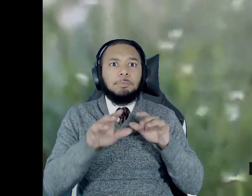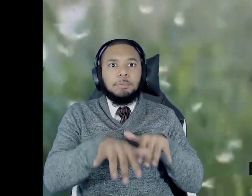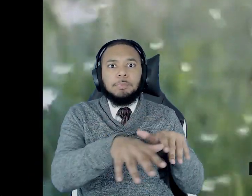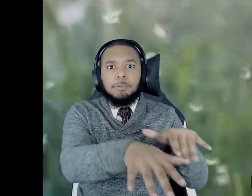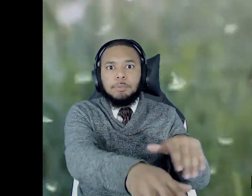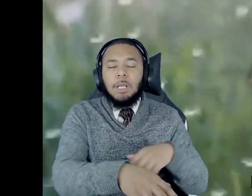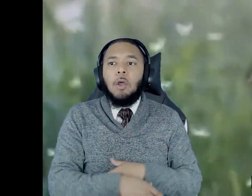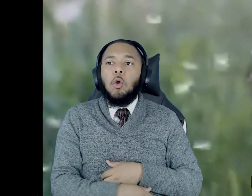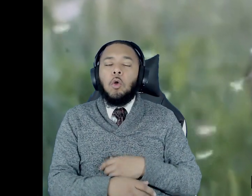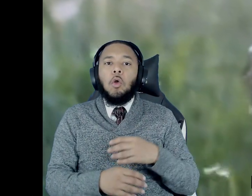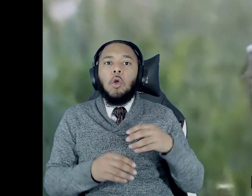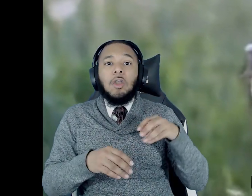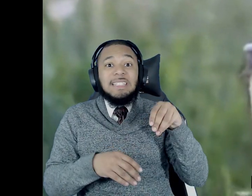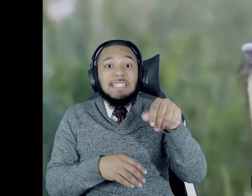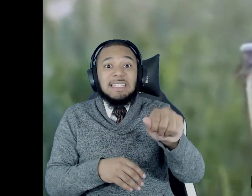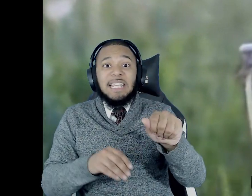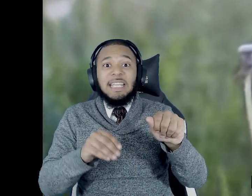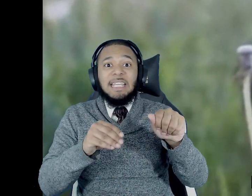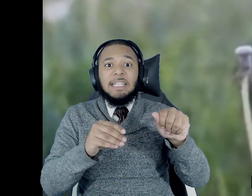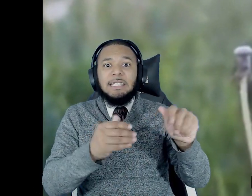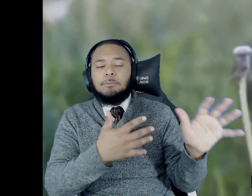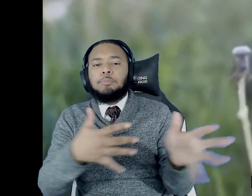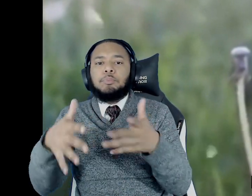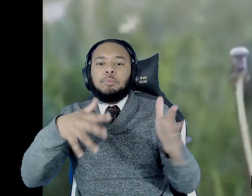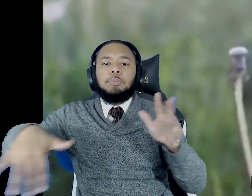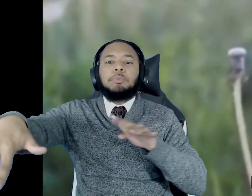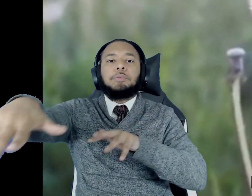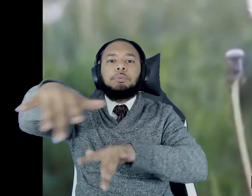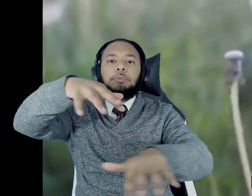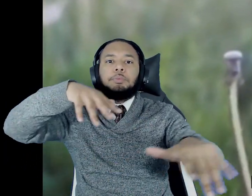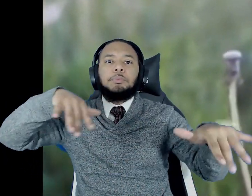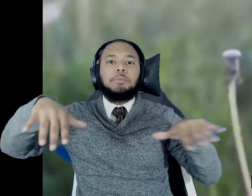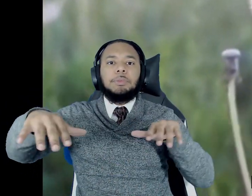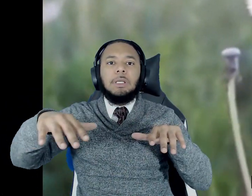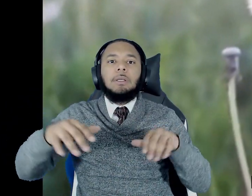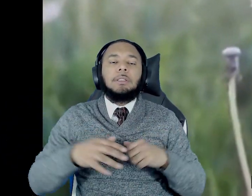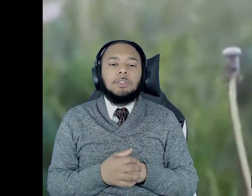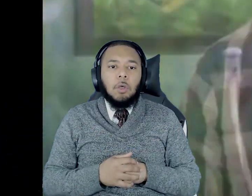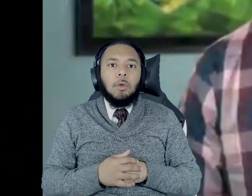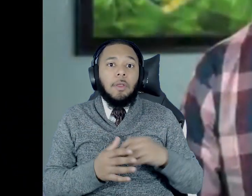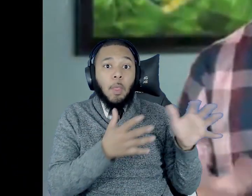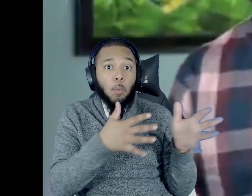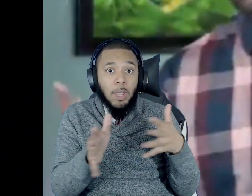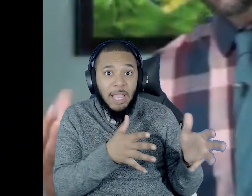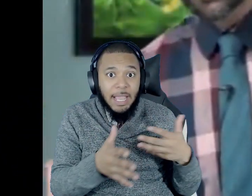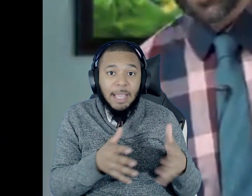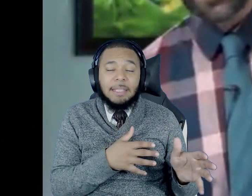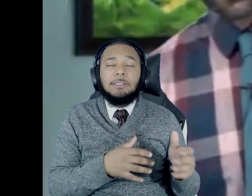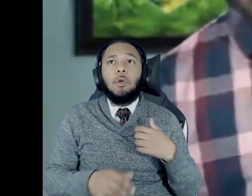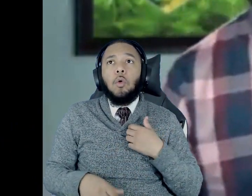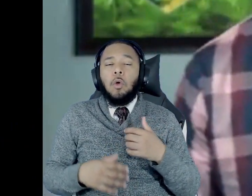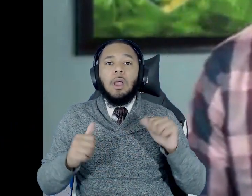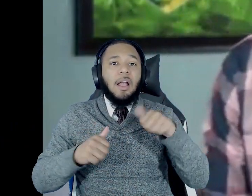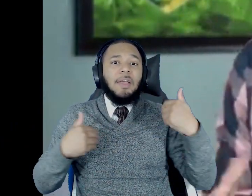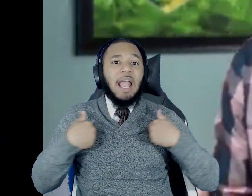right? So plants relying on the wind and other animals to disperse those seeds for them. So all of these